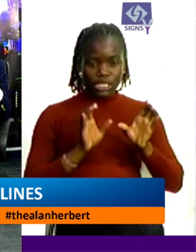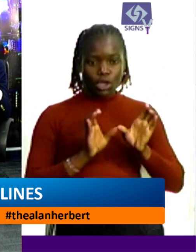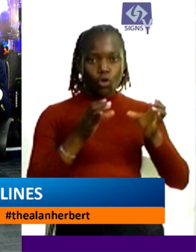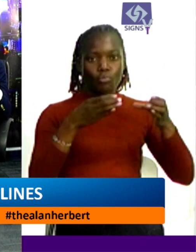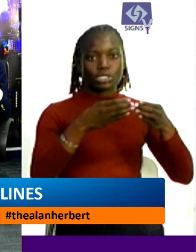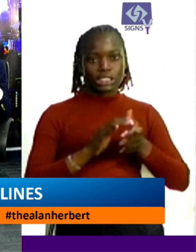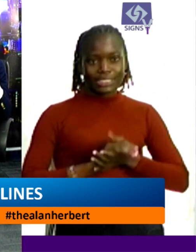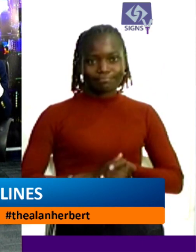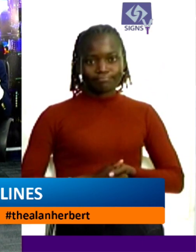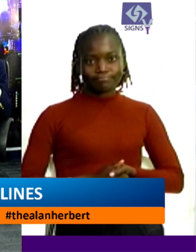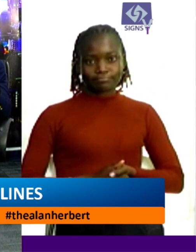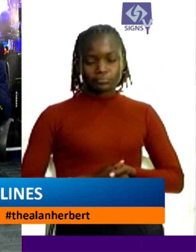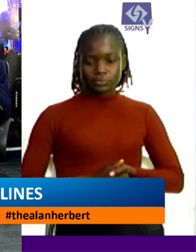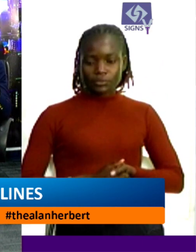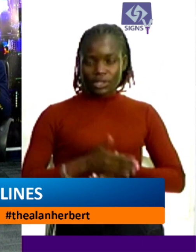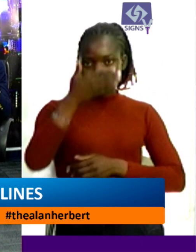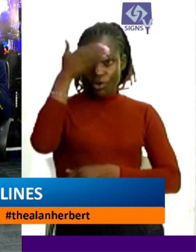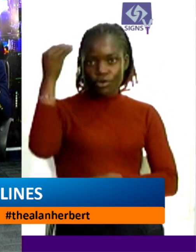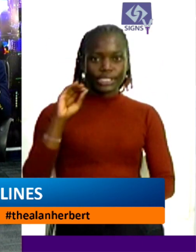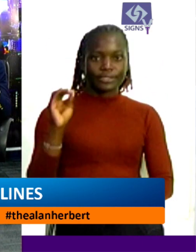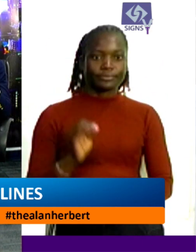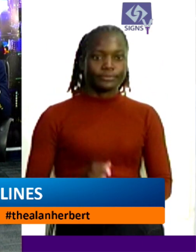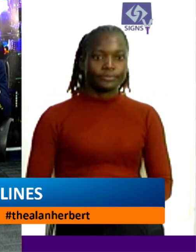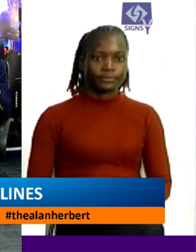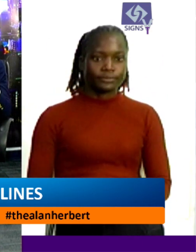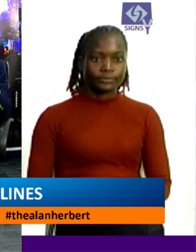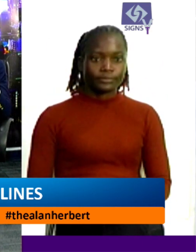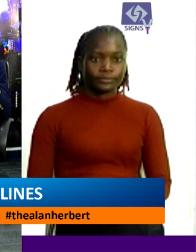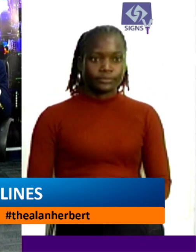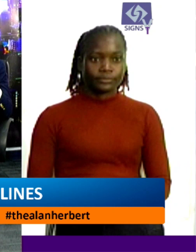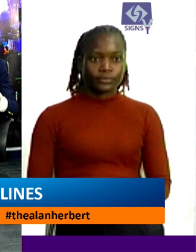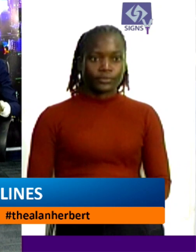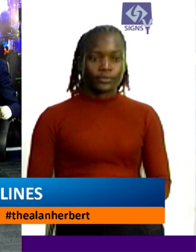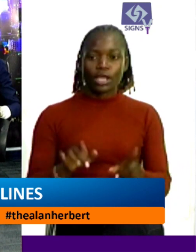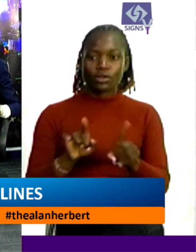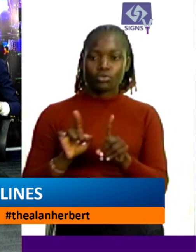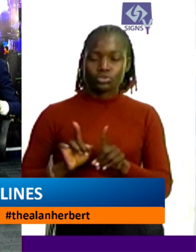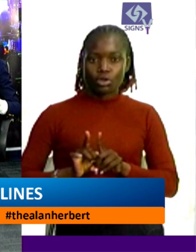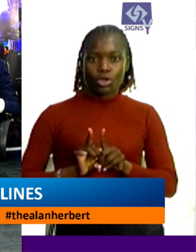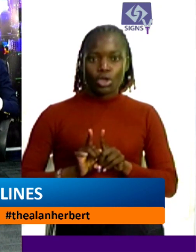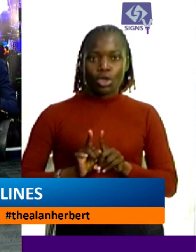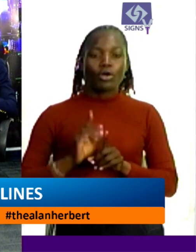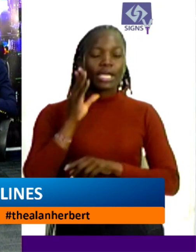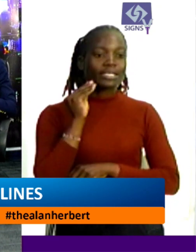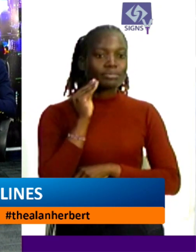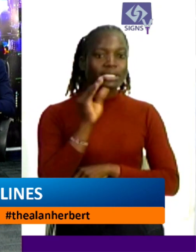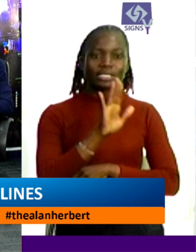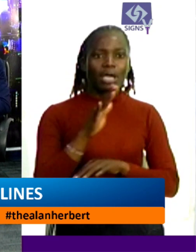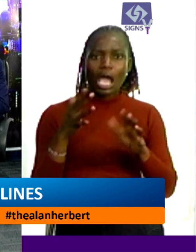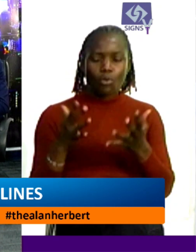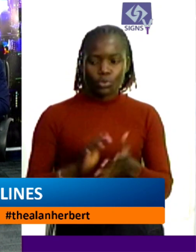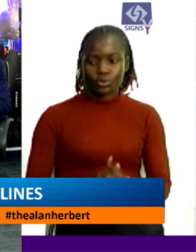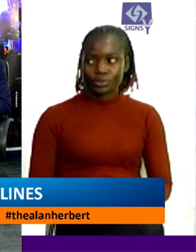is not left behind. Yeah. And on the outbound experience, how was